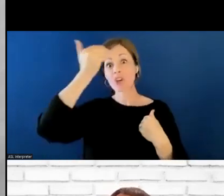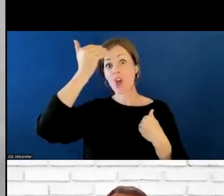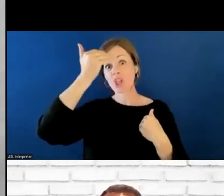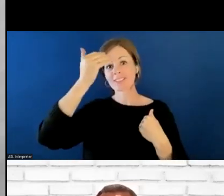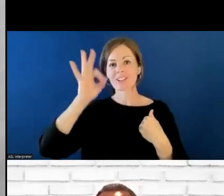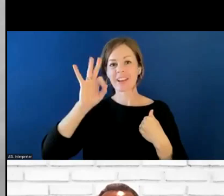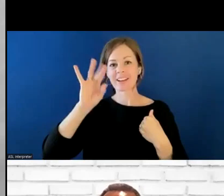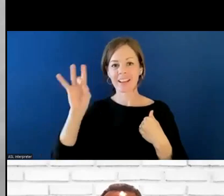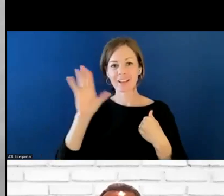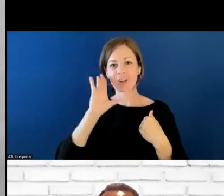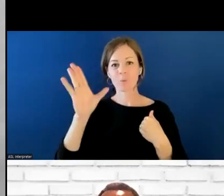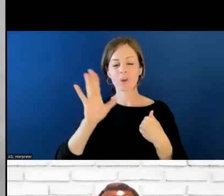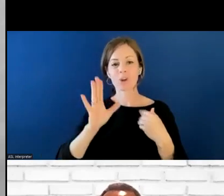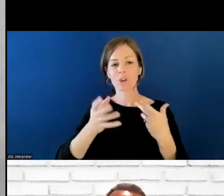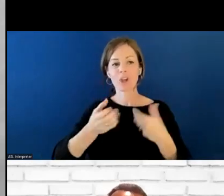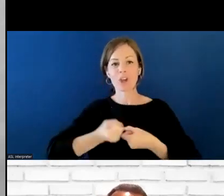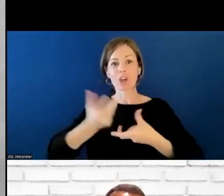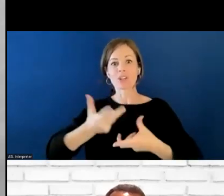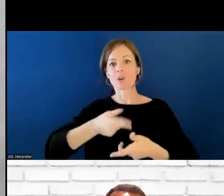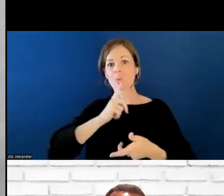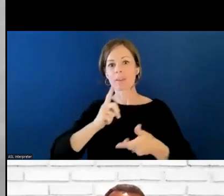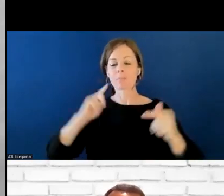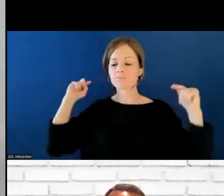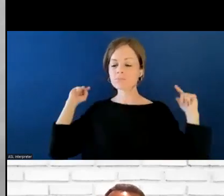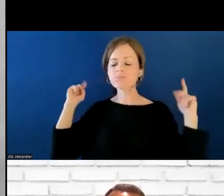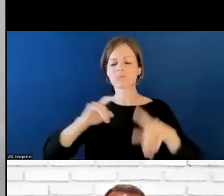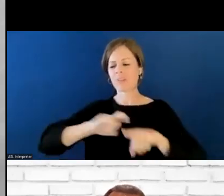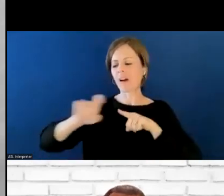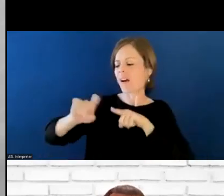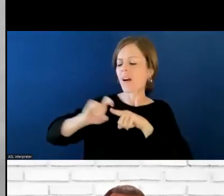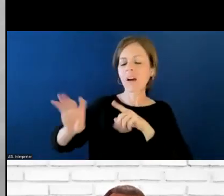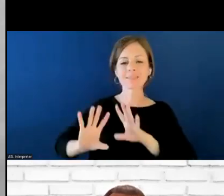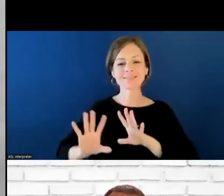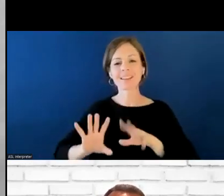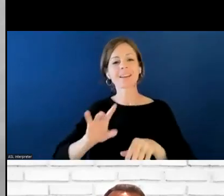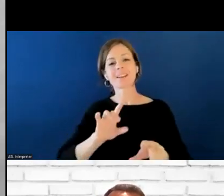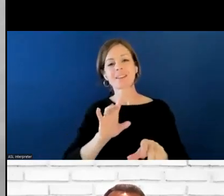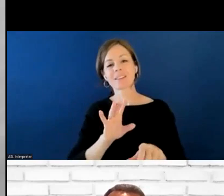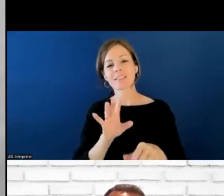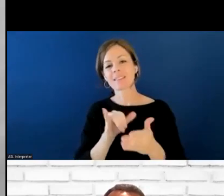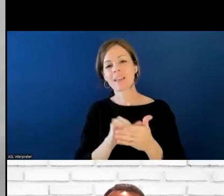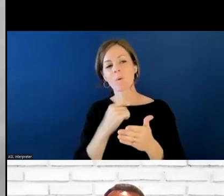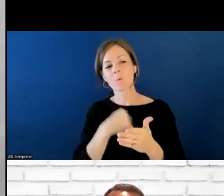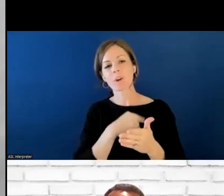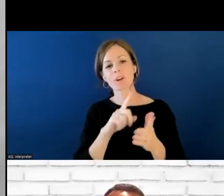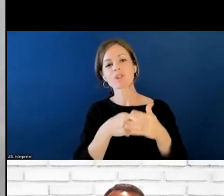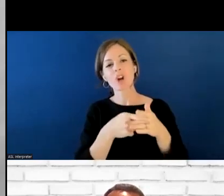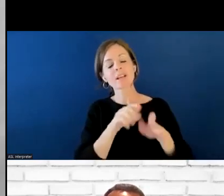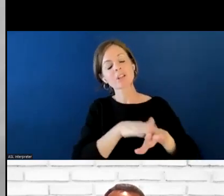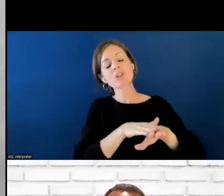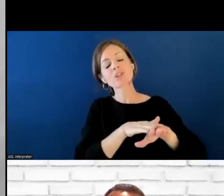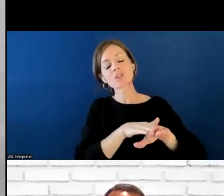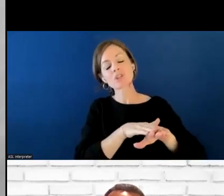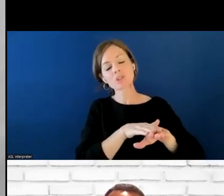and it's going to cause a really big influx all at once. But we're really purposefully starting very slowly on our